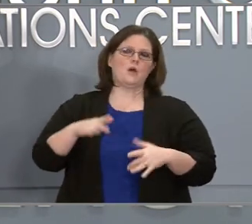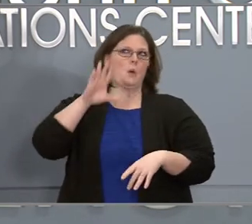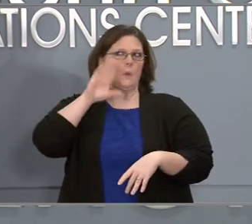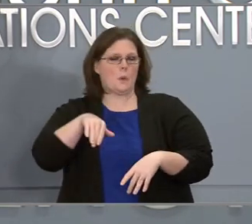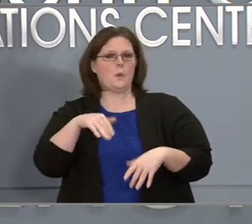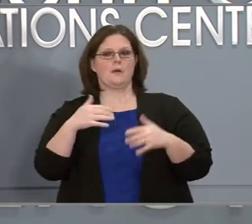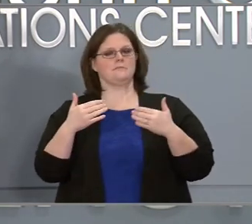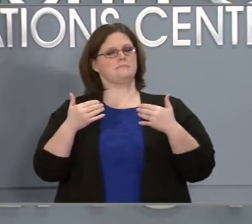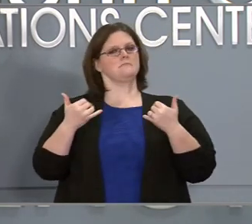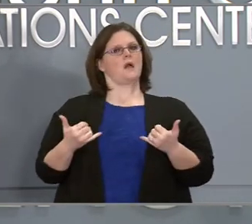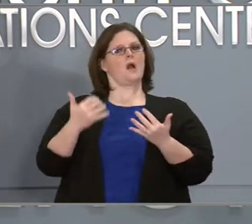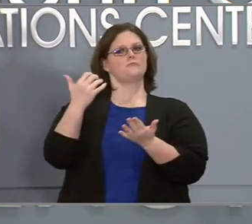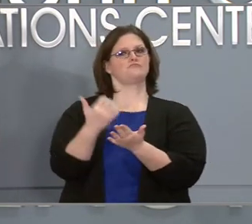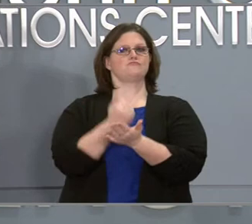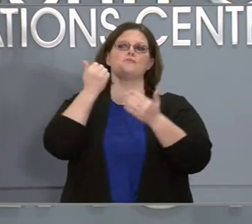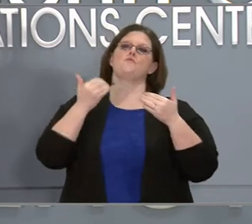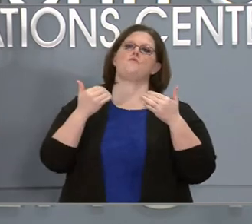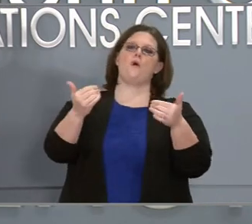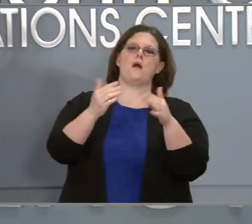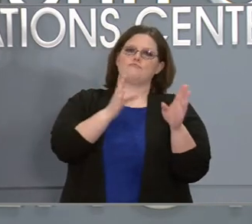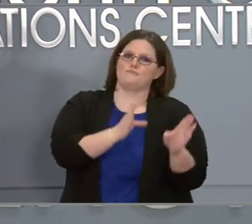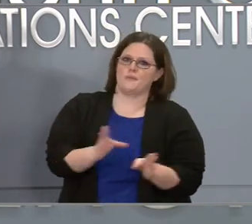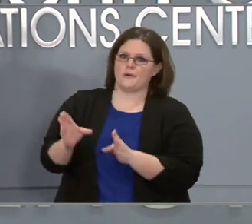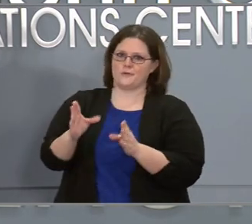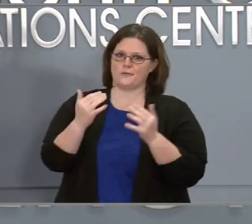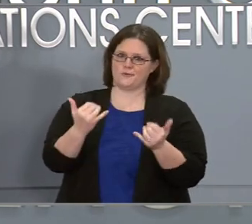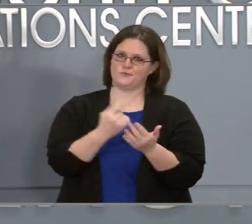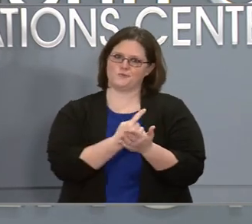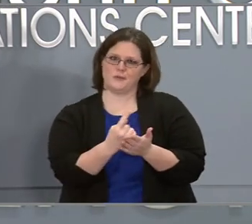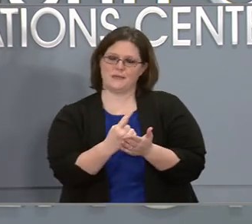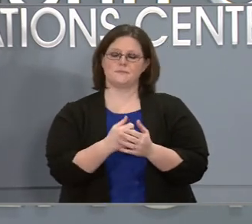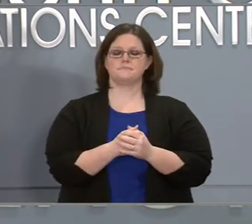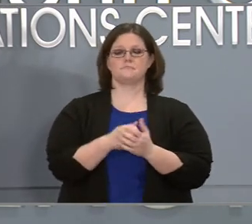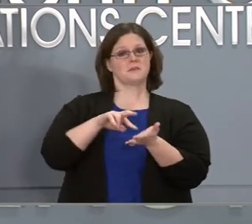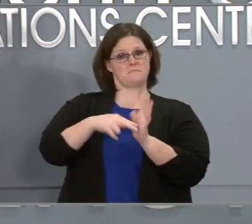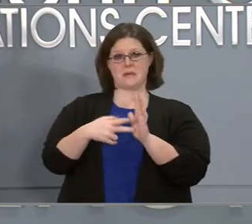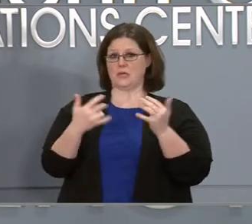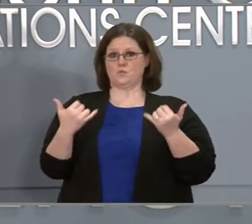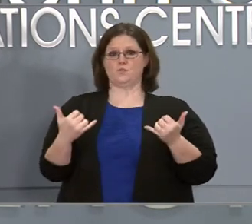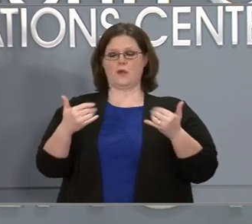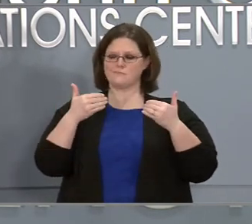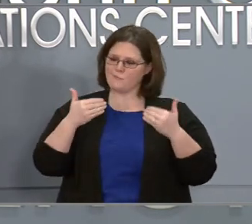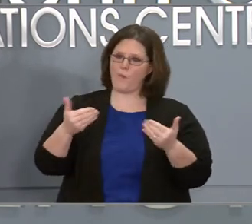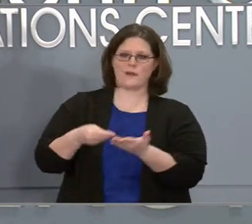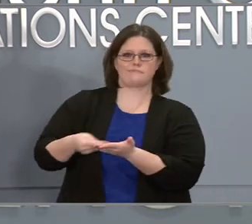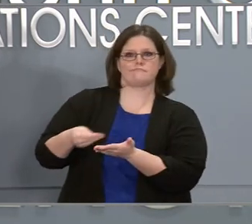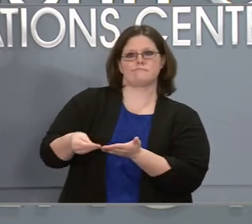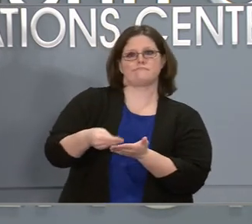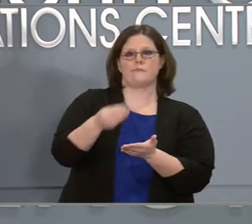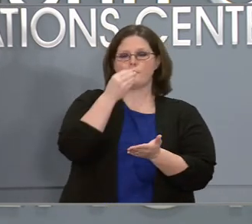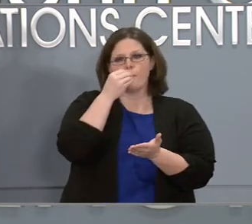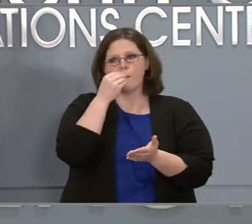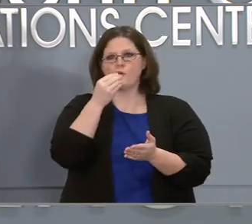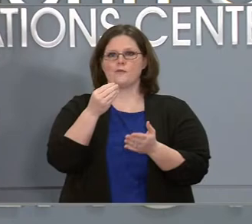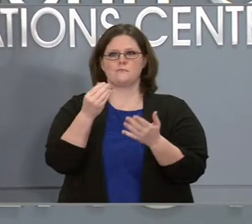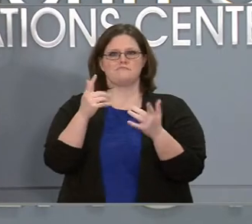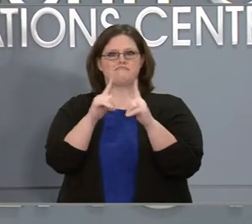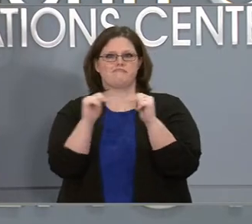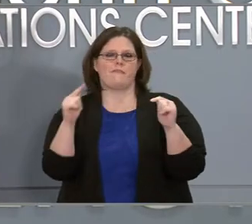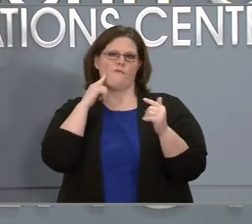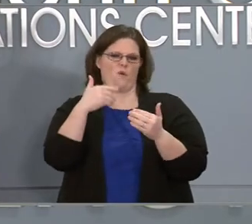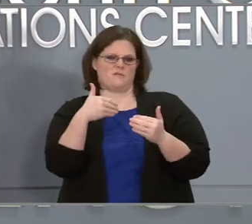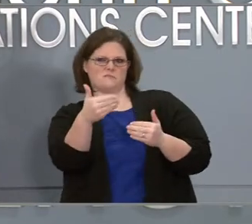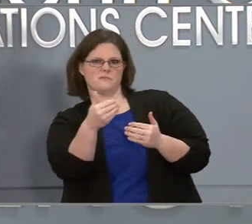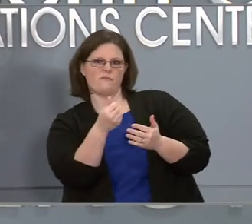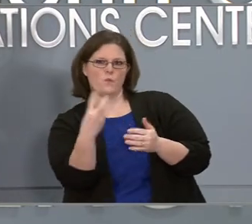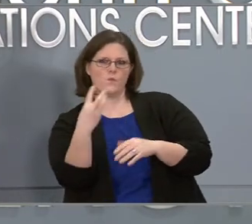to get ready if you're in the forecast zone. Before tonight, get groceries and essentials you'll need for the next few days and make sure